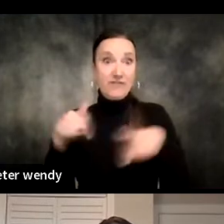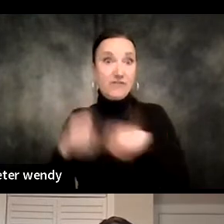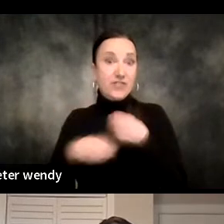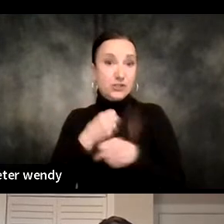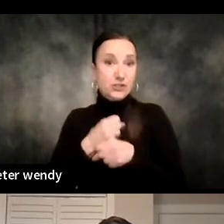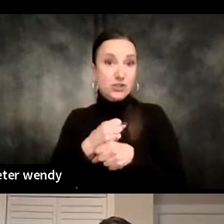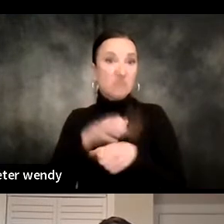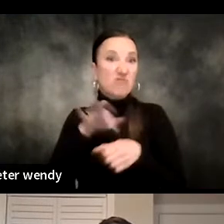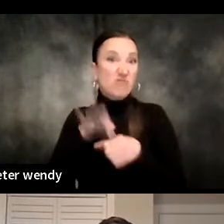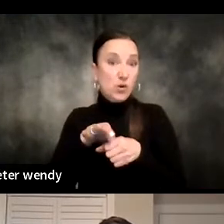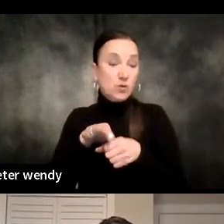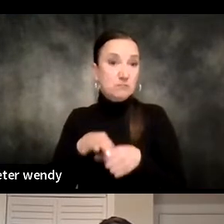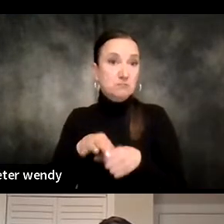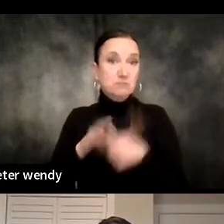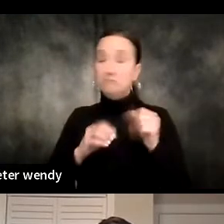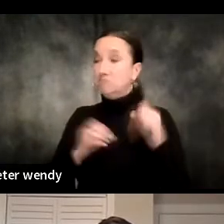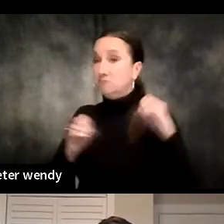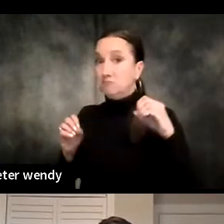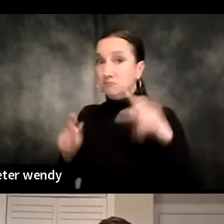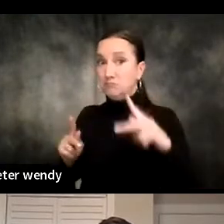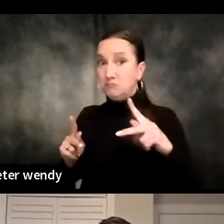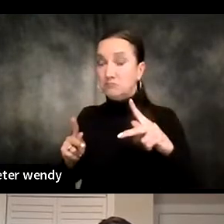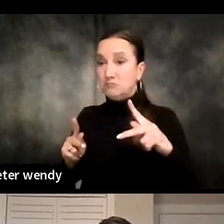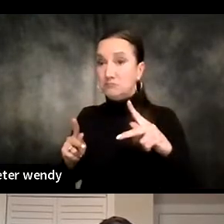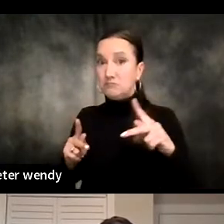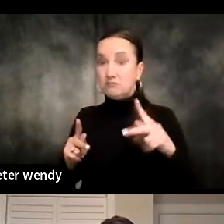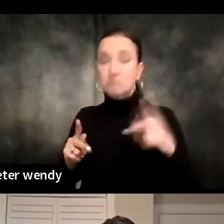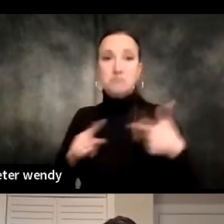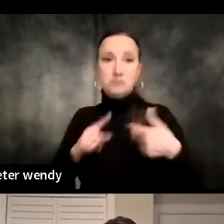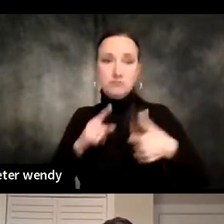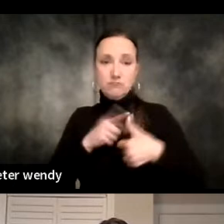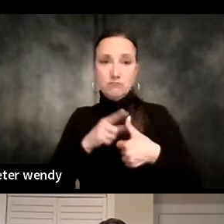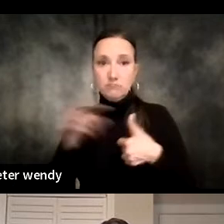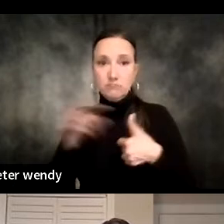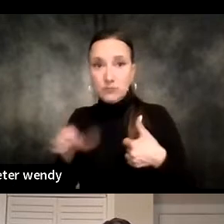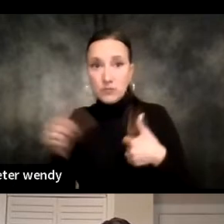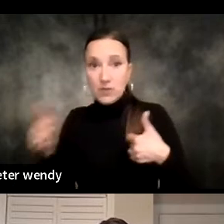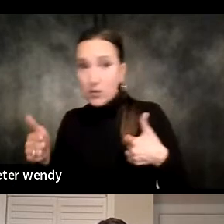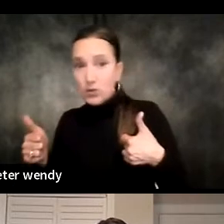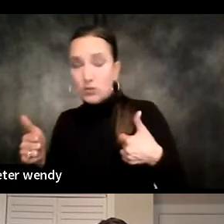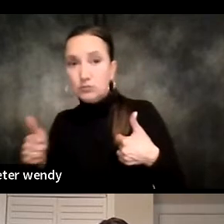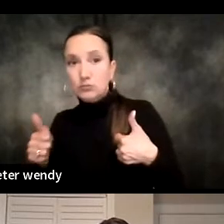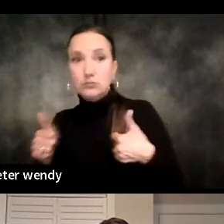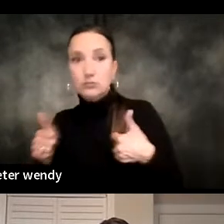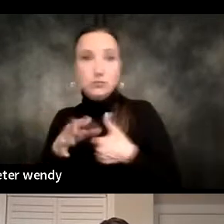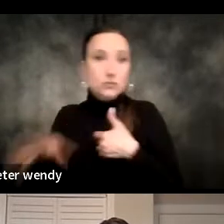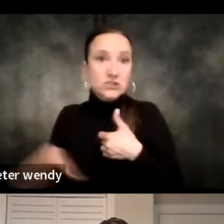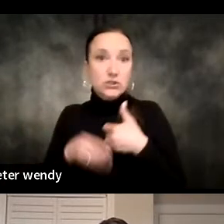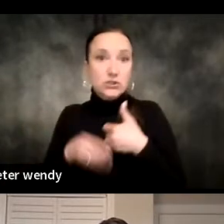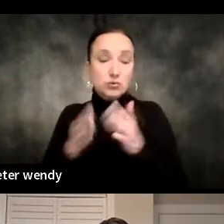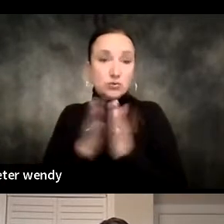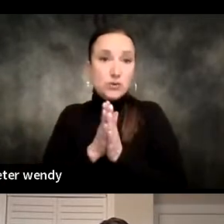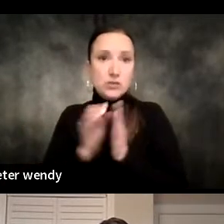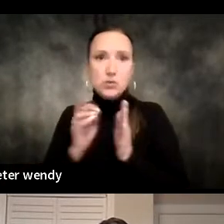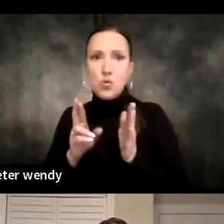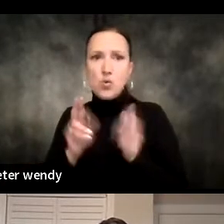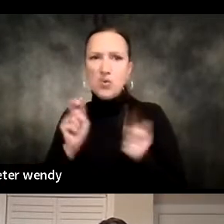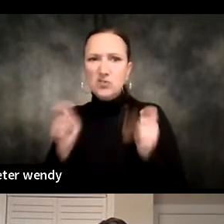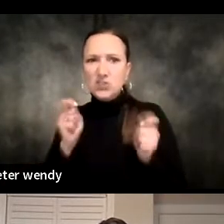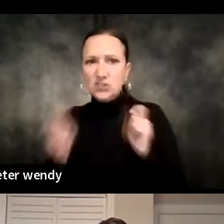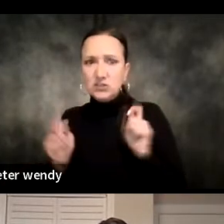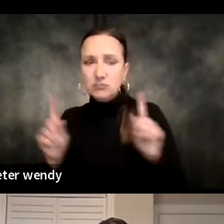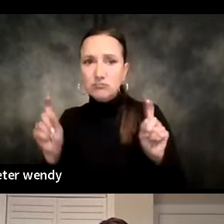Okay. Outside of Commissioner Cobb's addition, are there any other additional requests or revisions to the